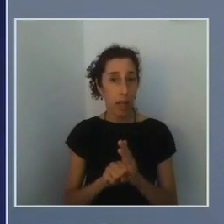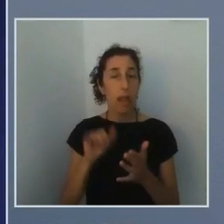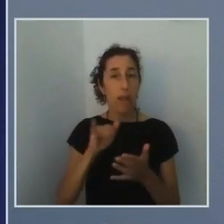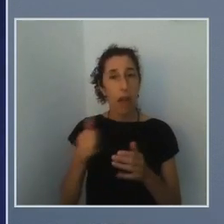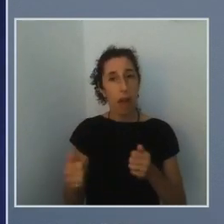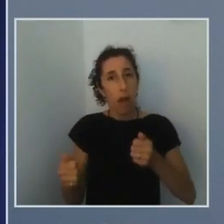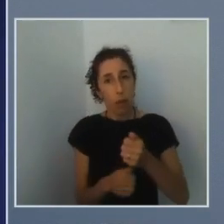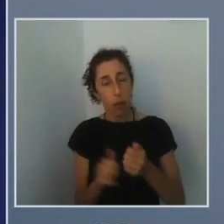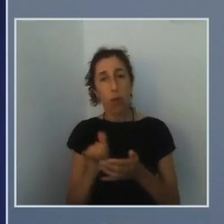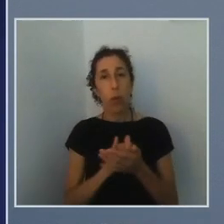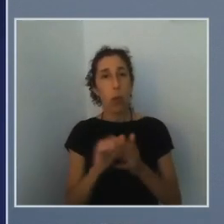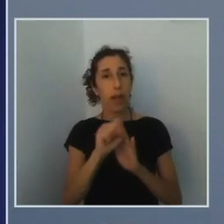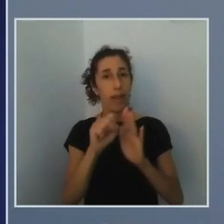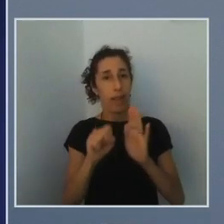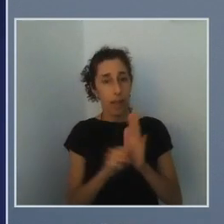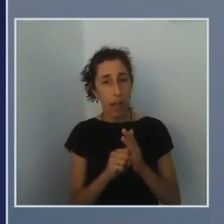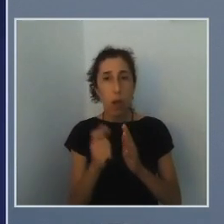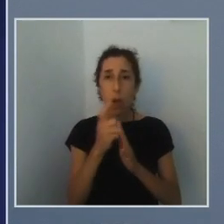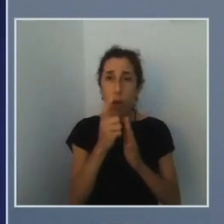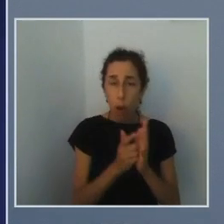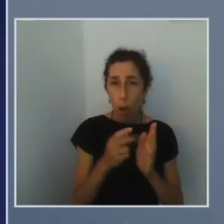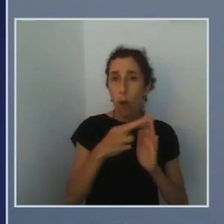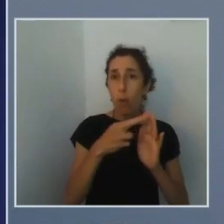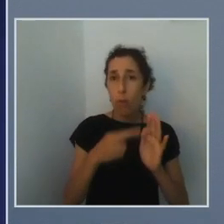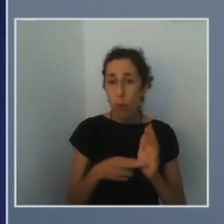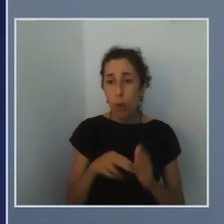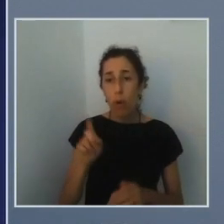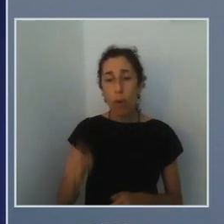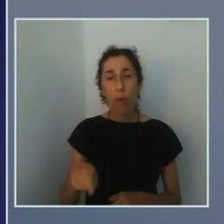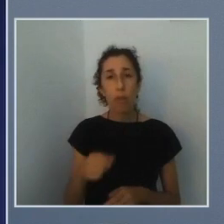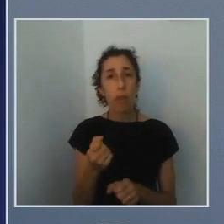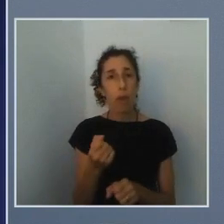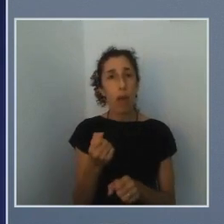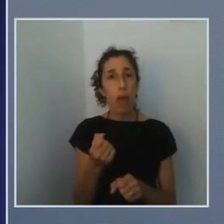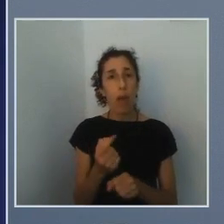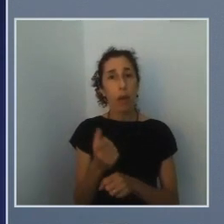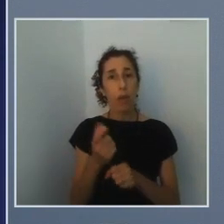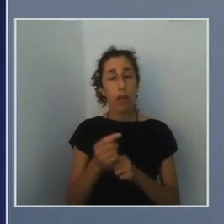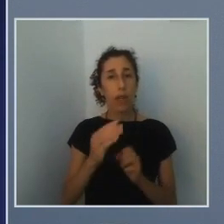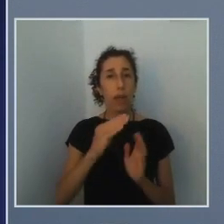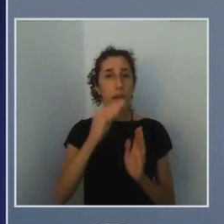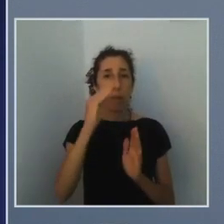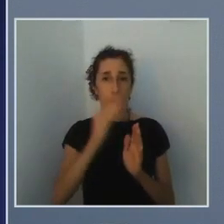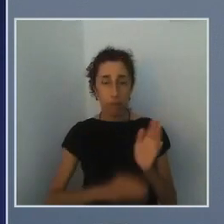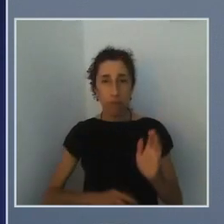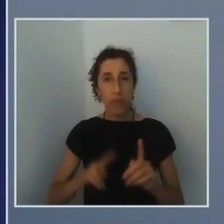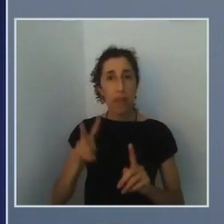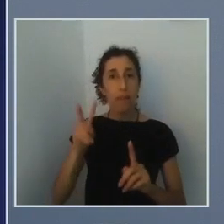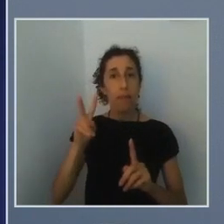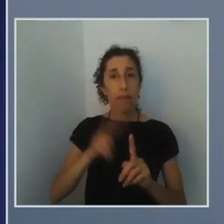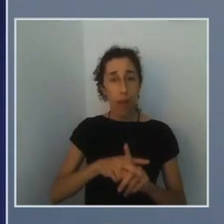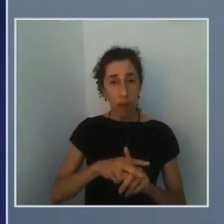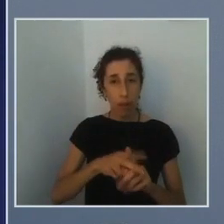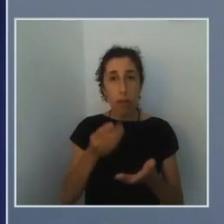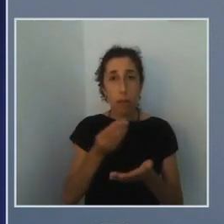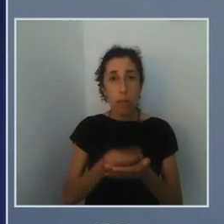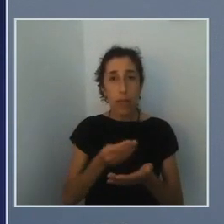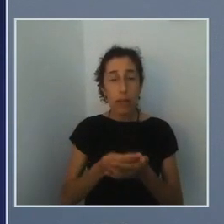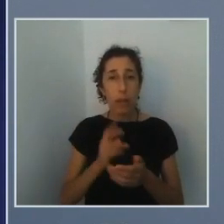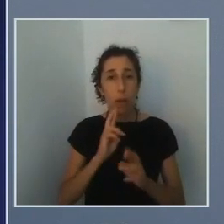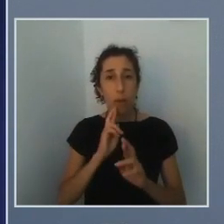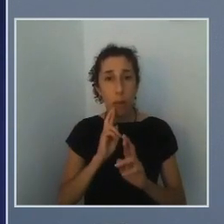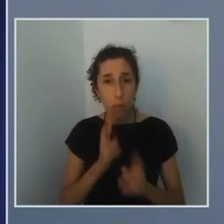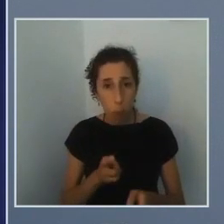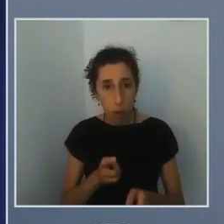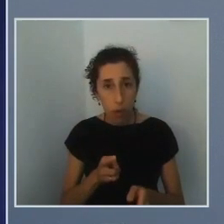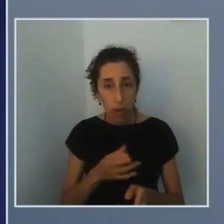register and file annual financial reports with the Office of the New York State Attorney General, and the assets of